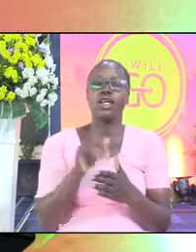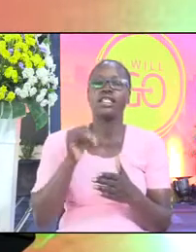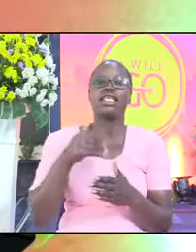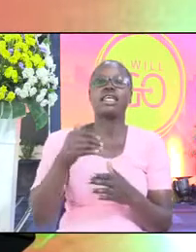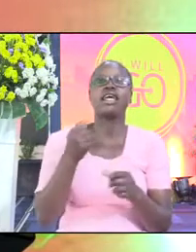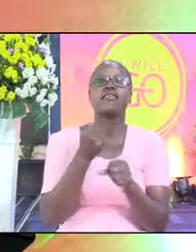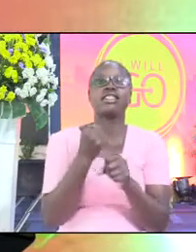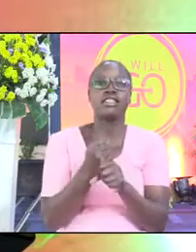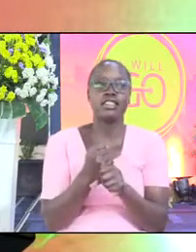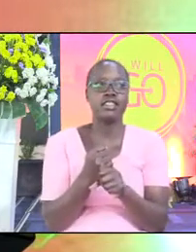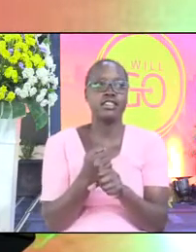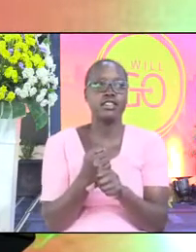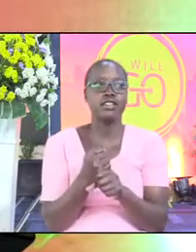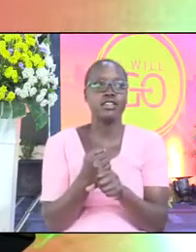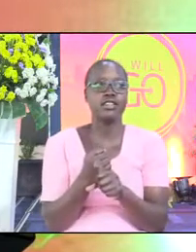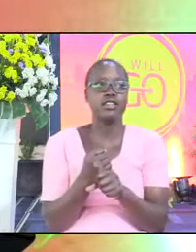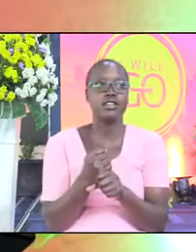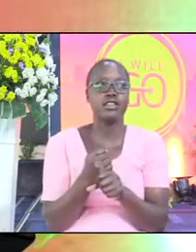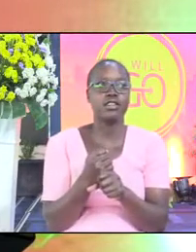I ever did."